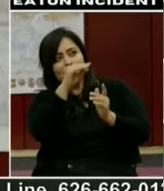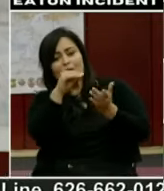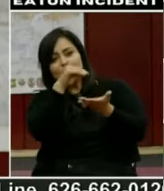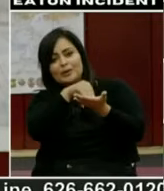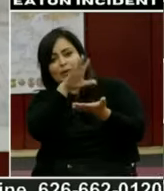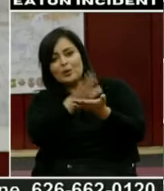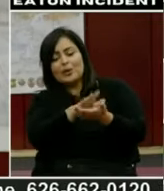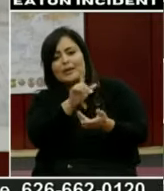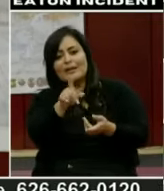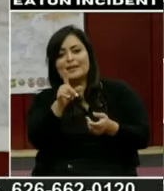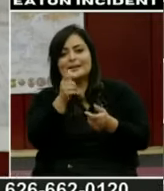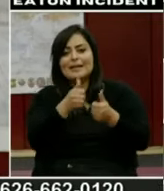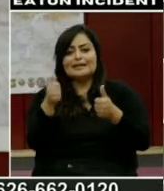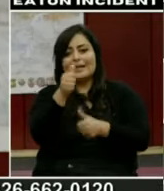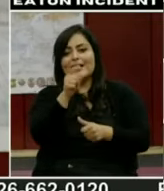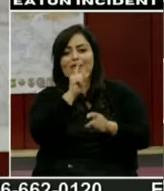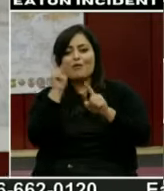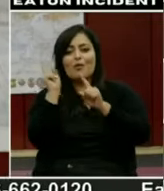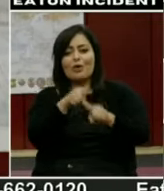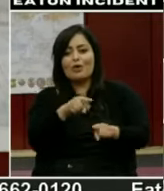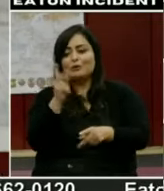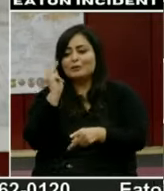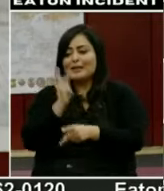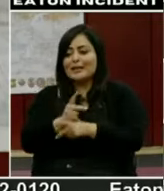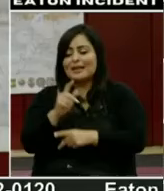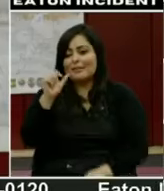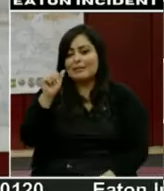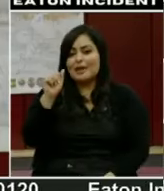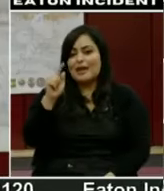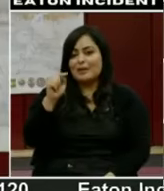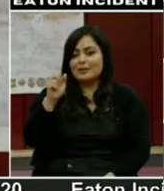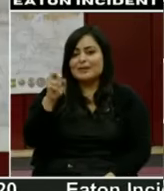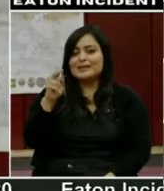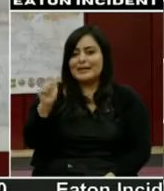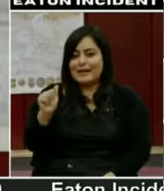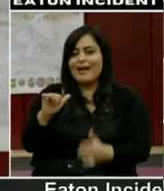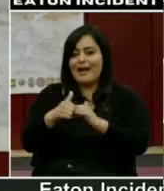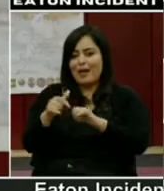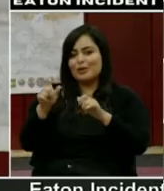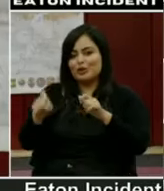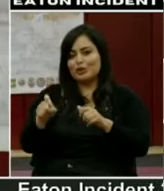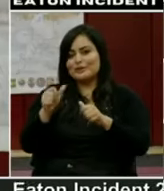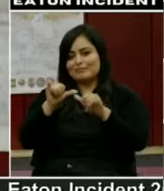so that we can maintain Altadena the way it belongs.